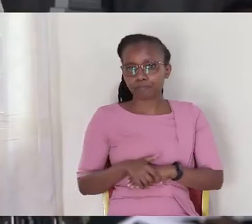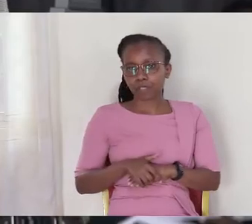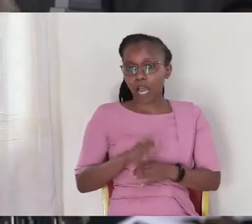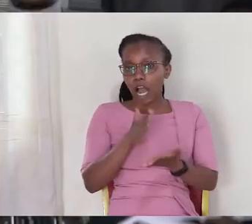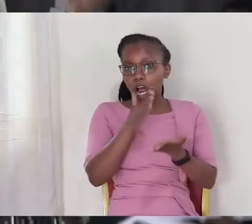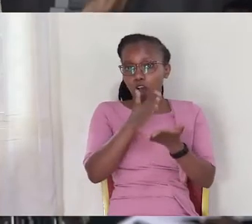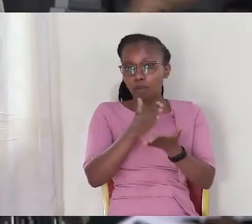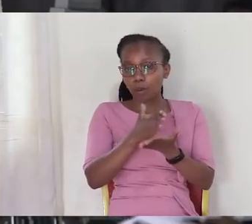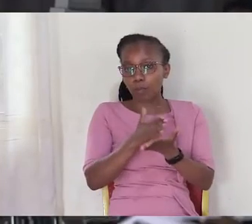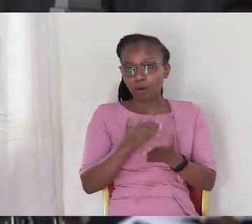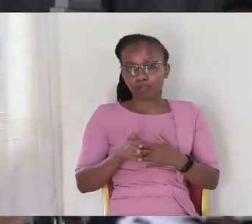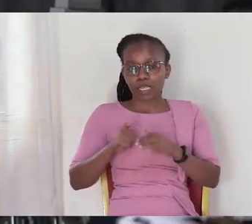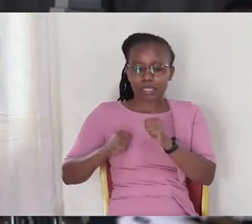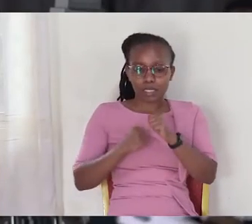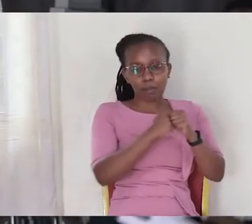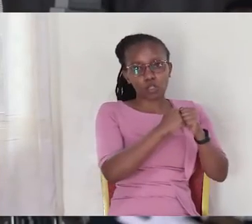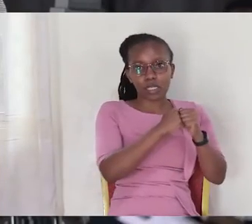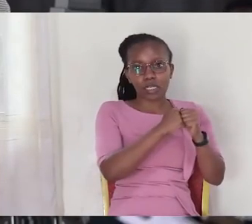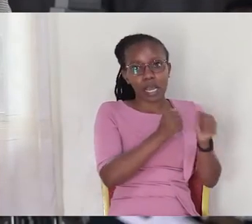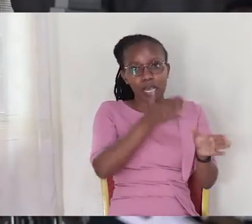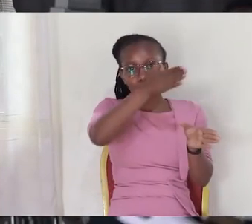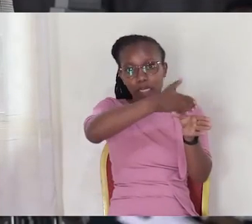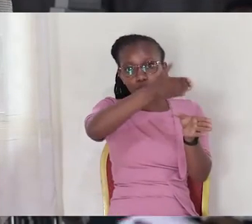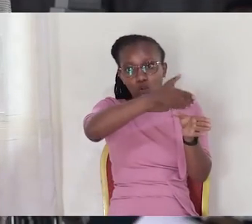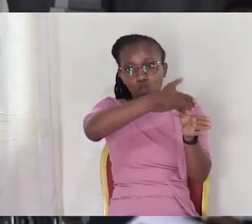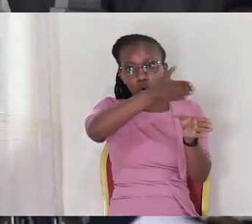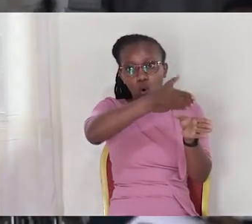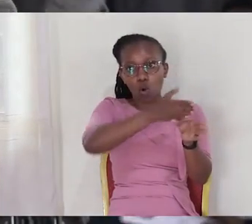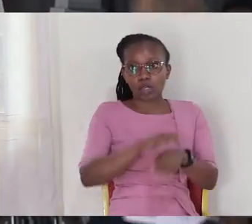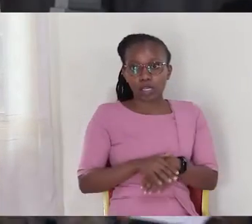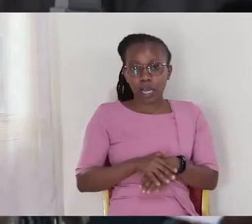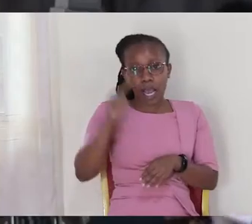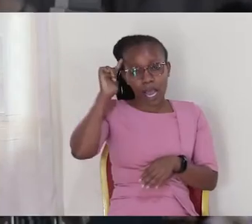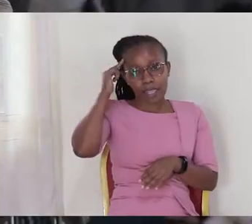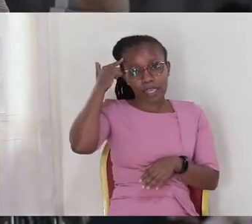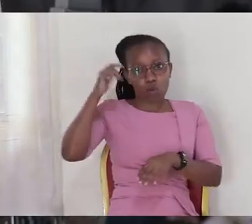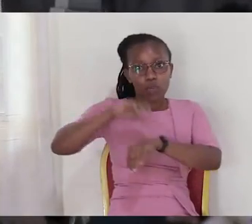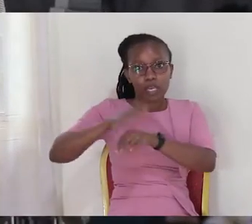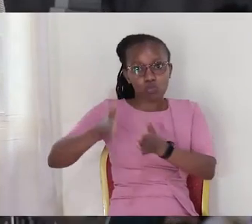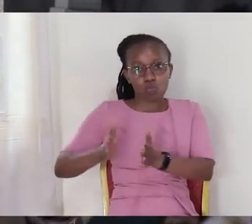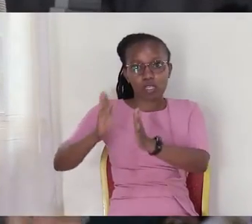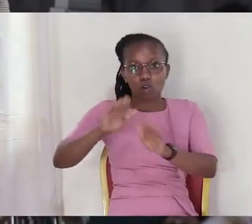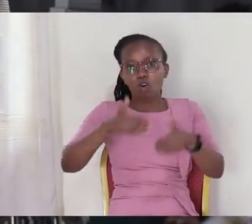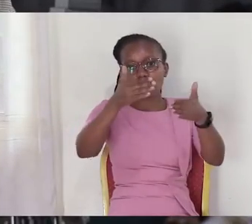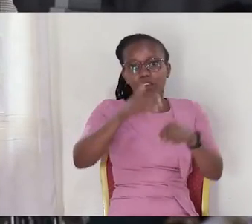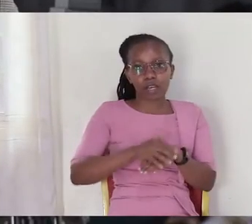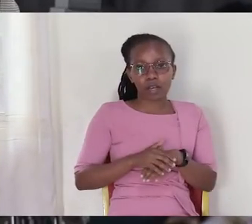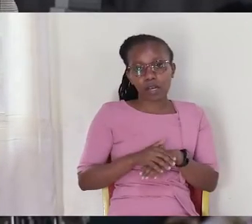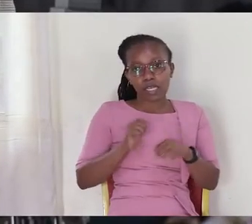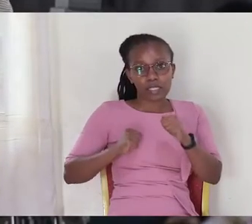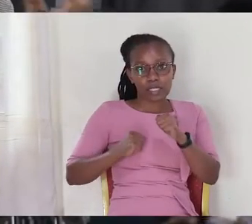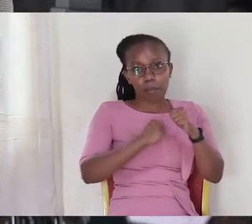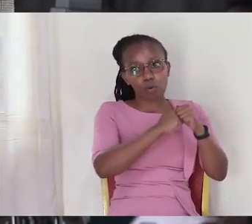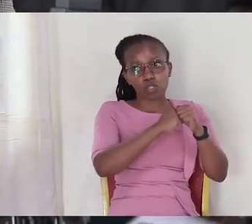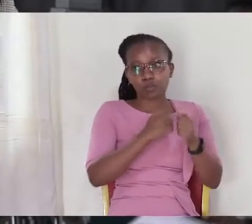And of course, continued psychosocial support because of the suffering they have gone through. I think we also need to find ways of providing them psychosocial support.